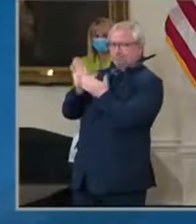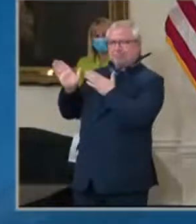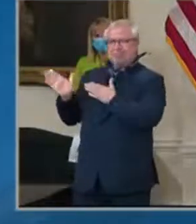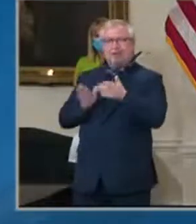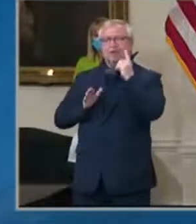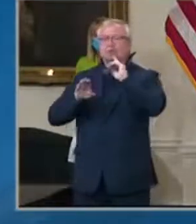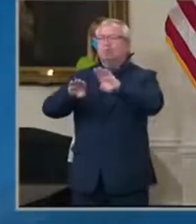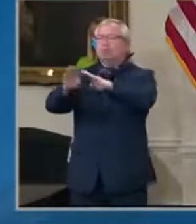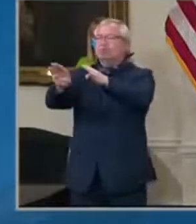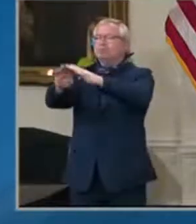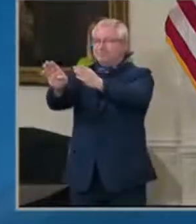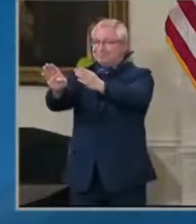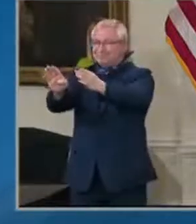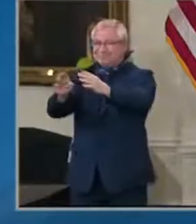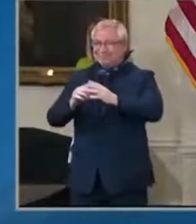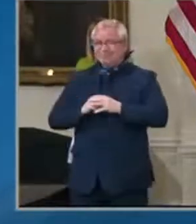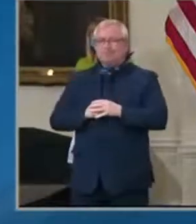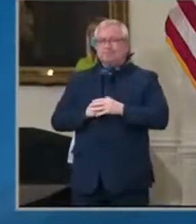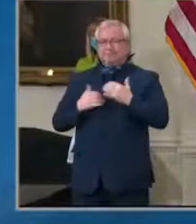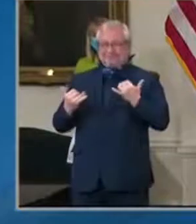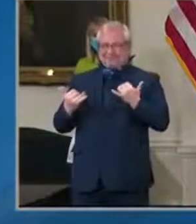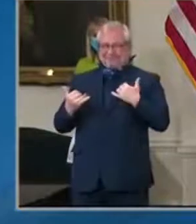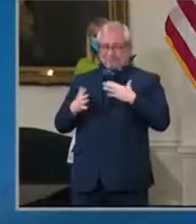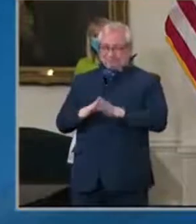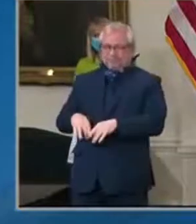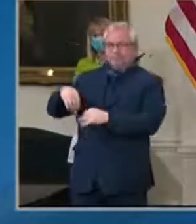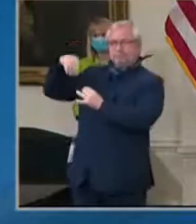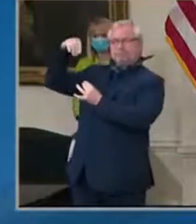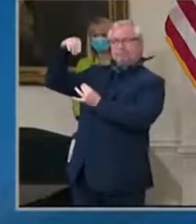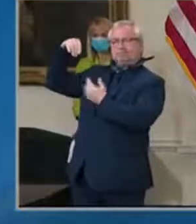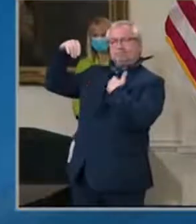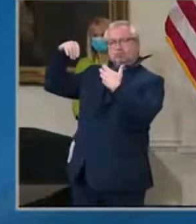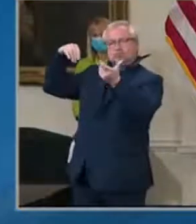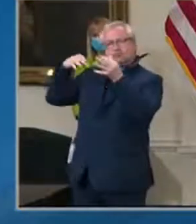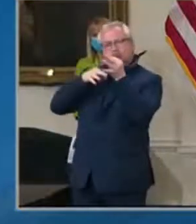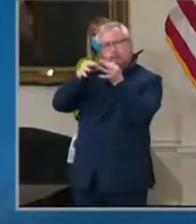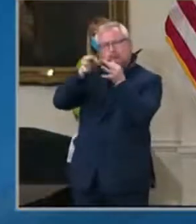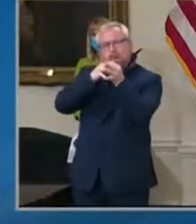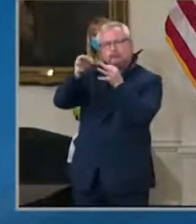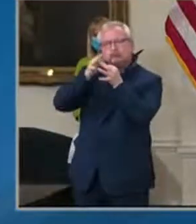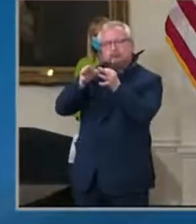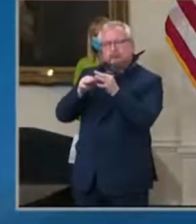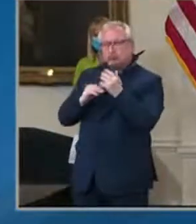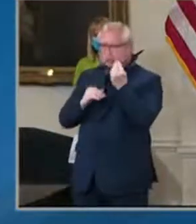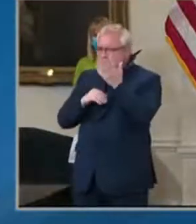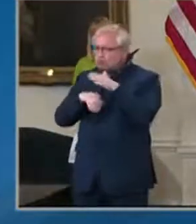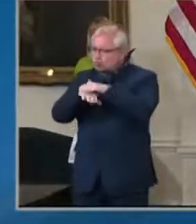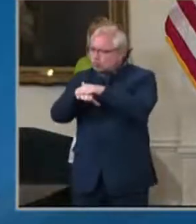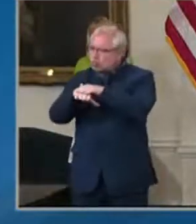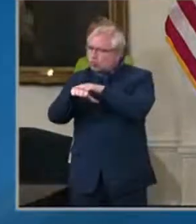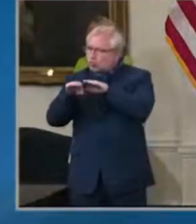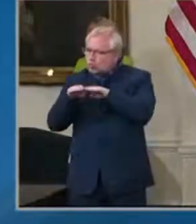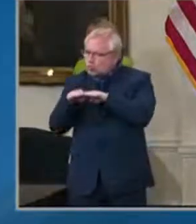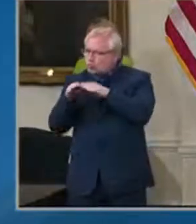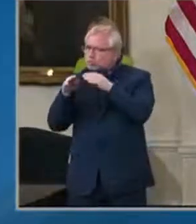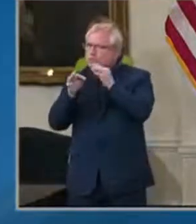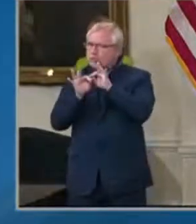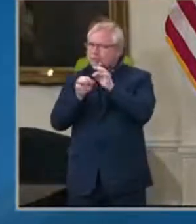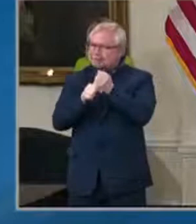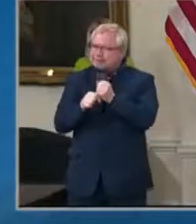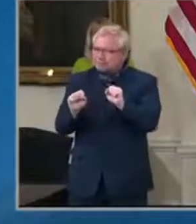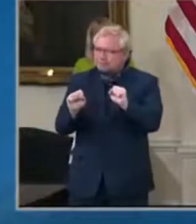gradual, safe, and effective path forward for the people of our state. The